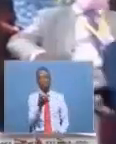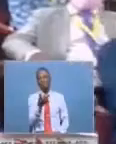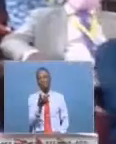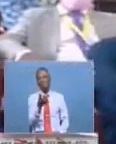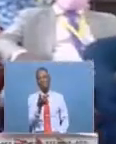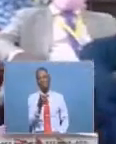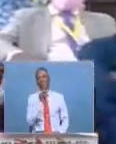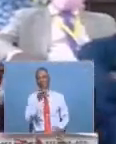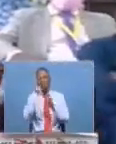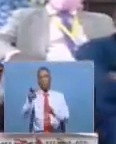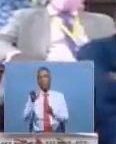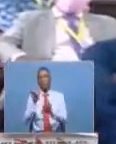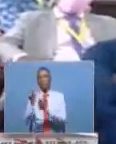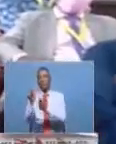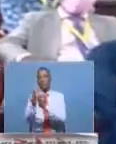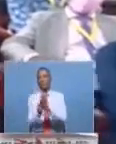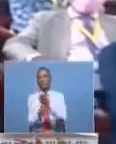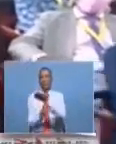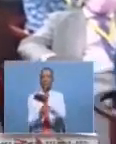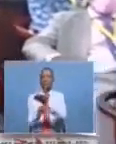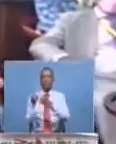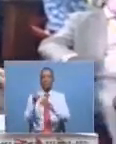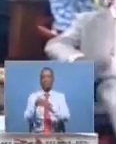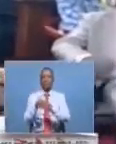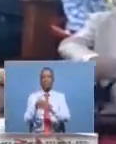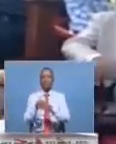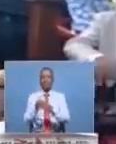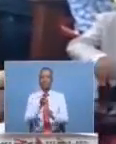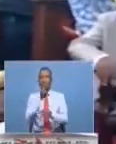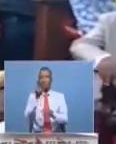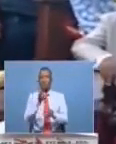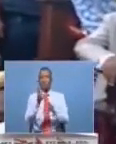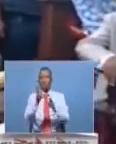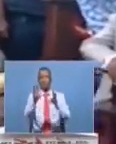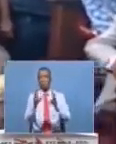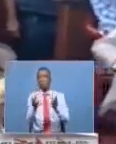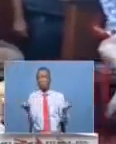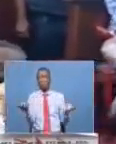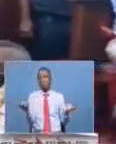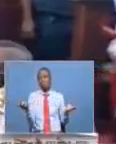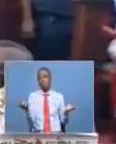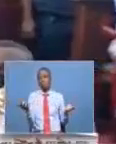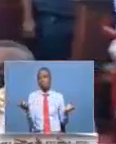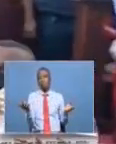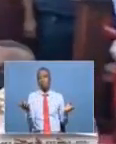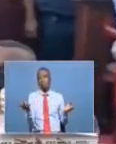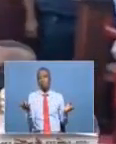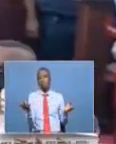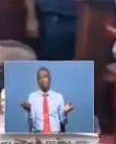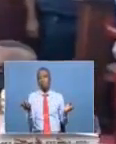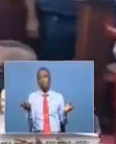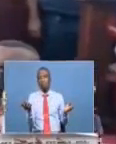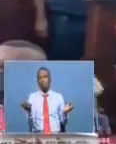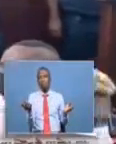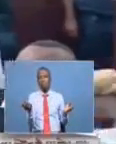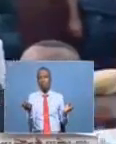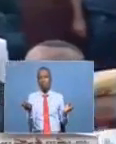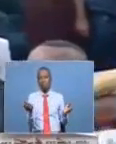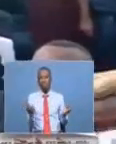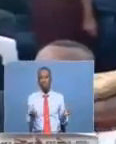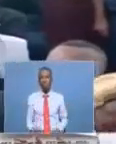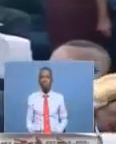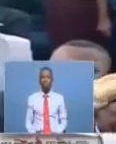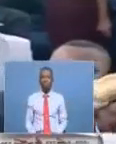disregarded that order in the orders that you made regarding the process. Now, my lords, I